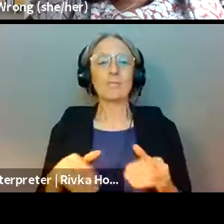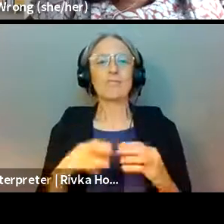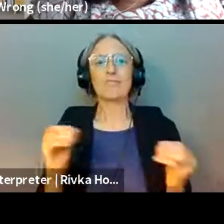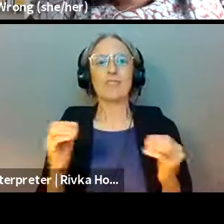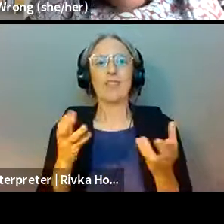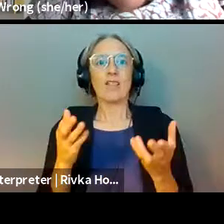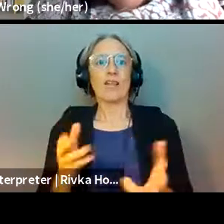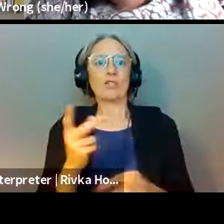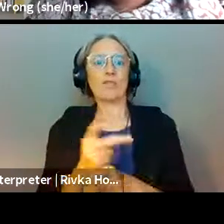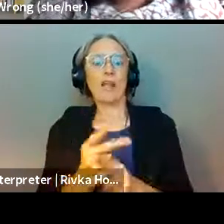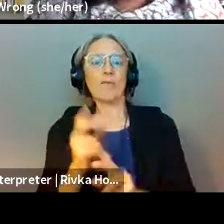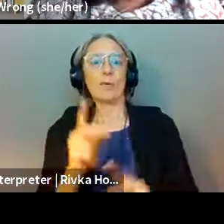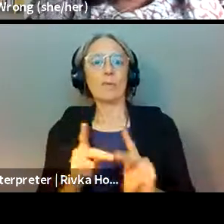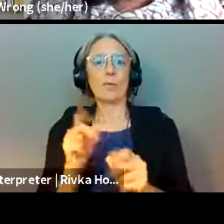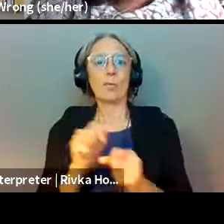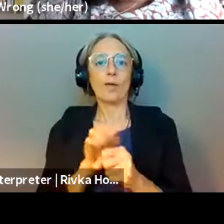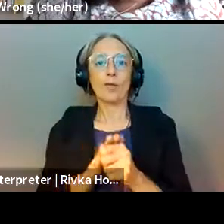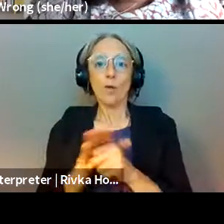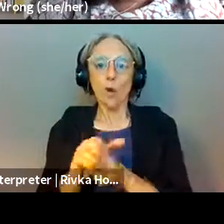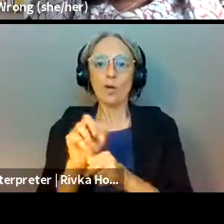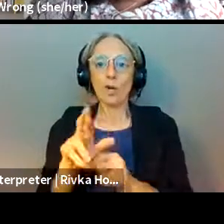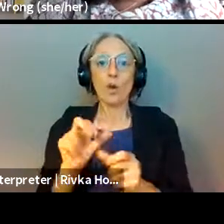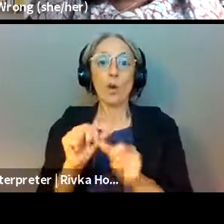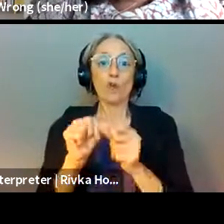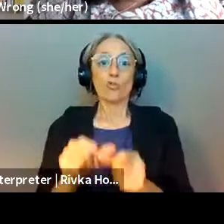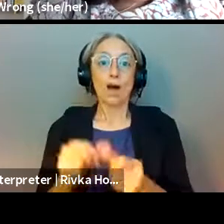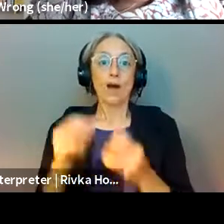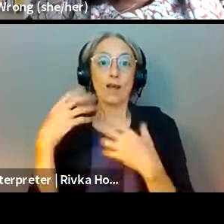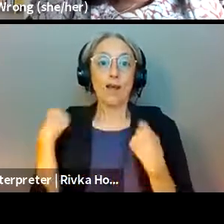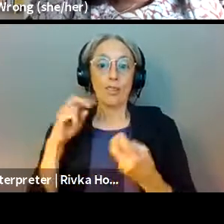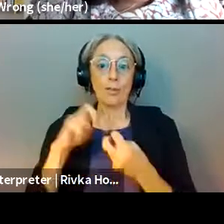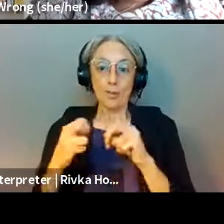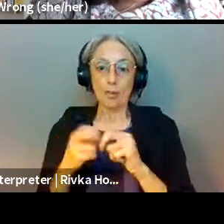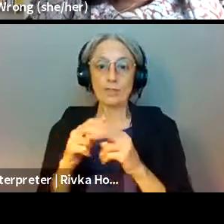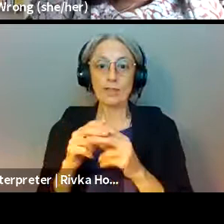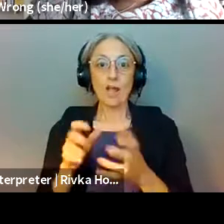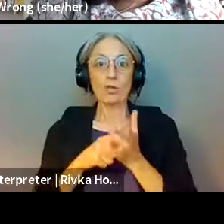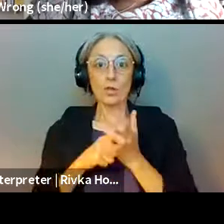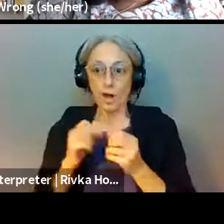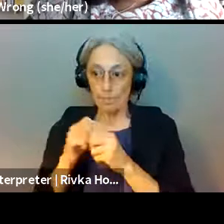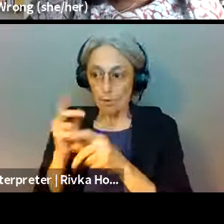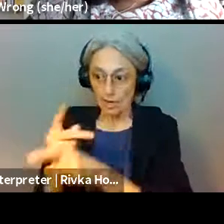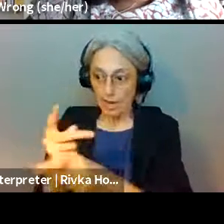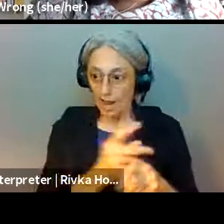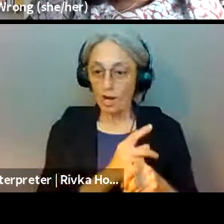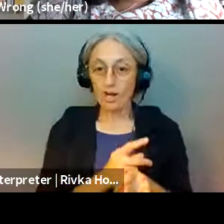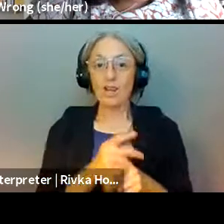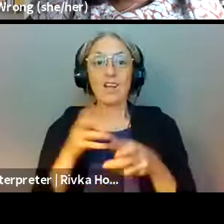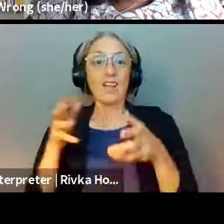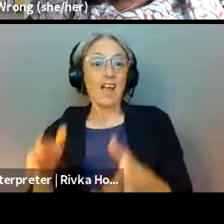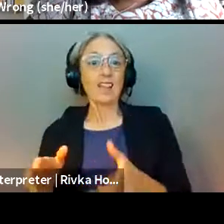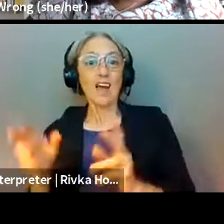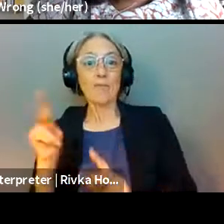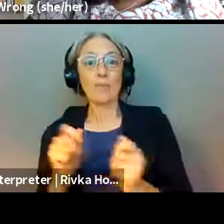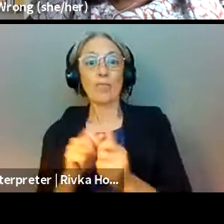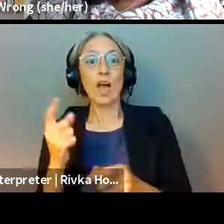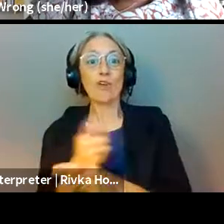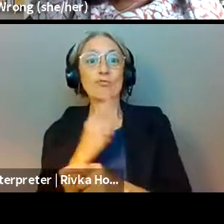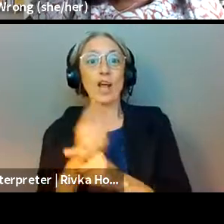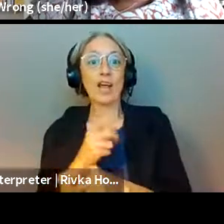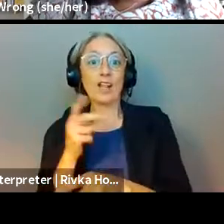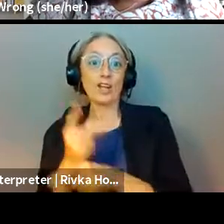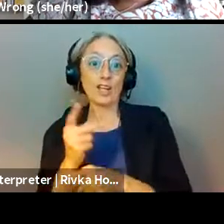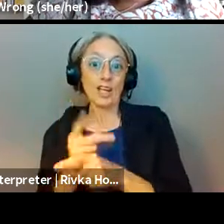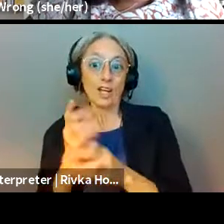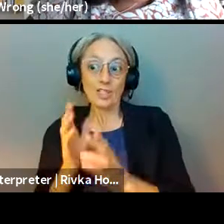or who had chronic health conditions that require regular care, leaving many of our people without their regular care and putting their lives in